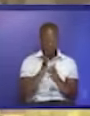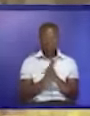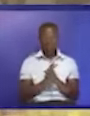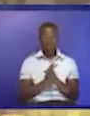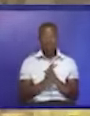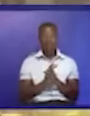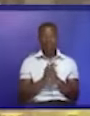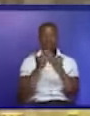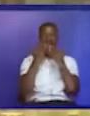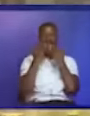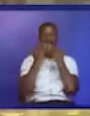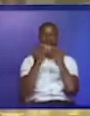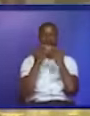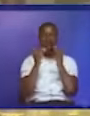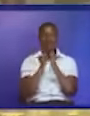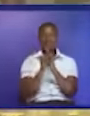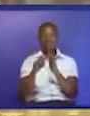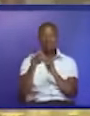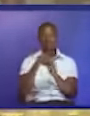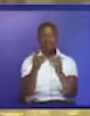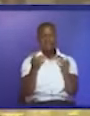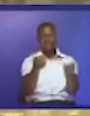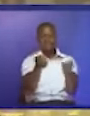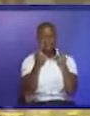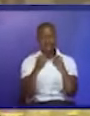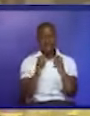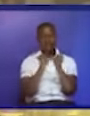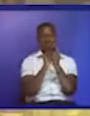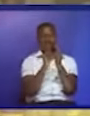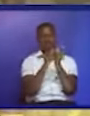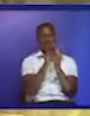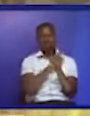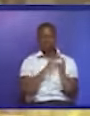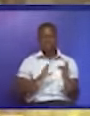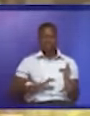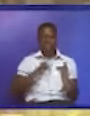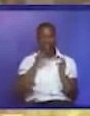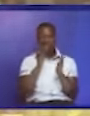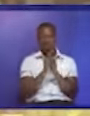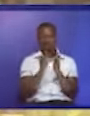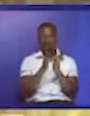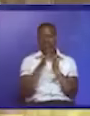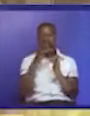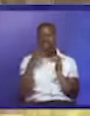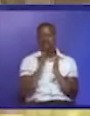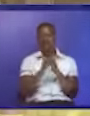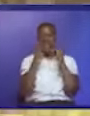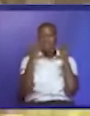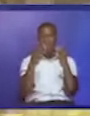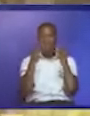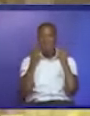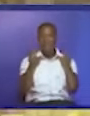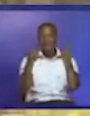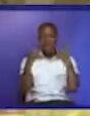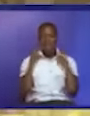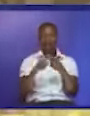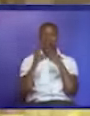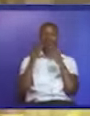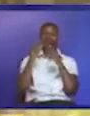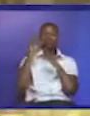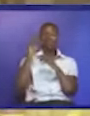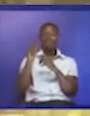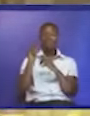Thank you for coming to Jesus. The Bible declares that as many who will come to him, it says that he will in no